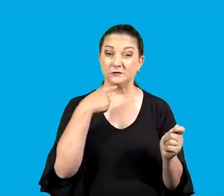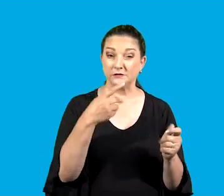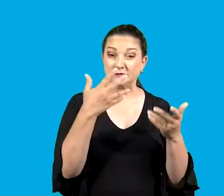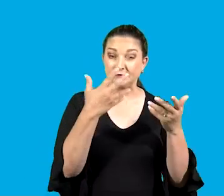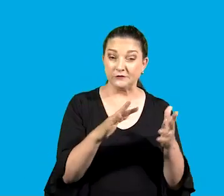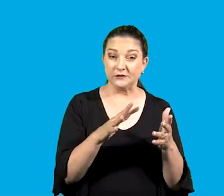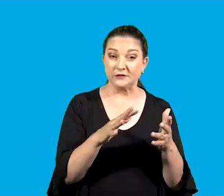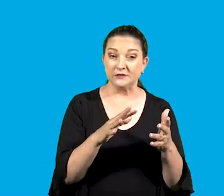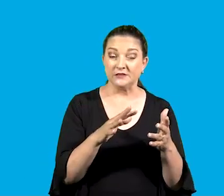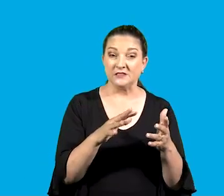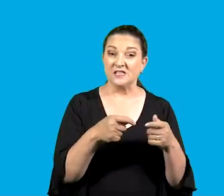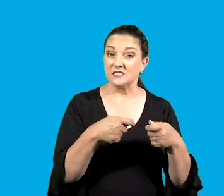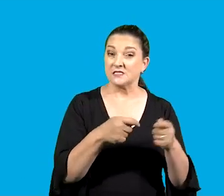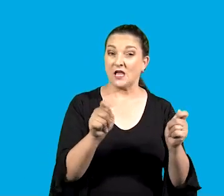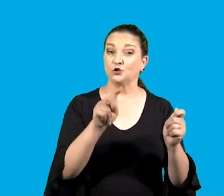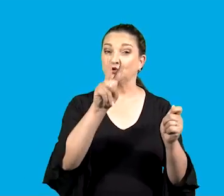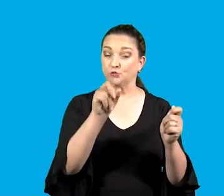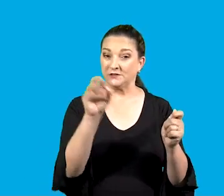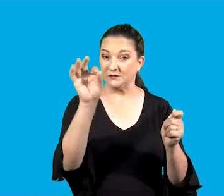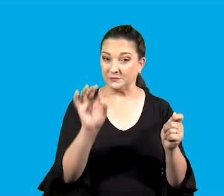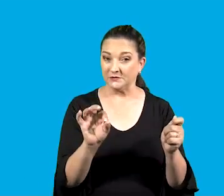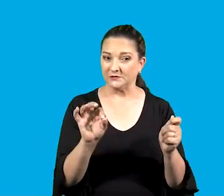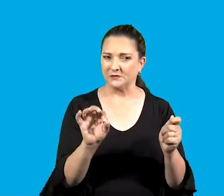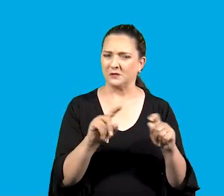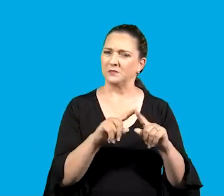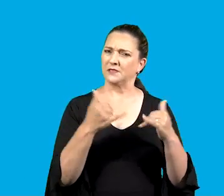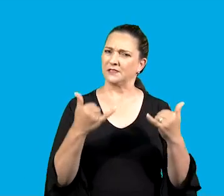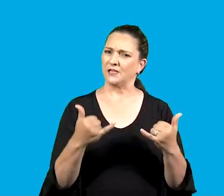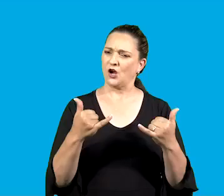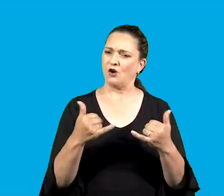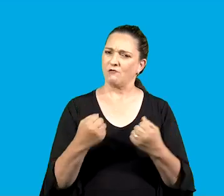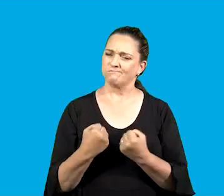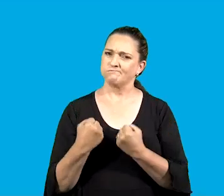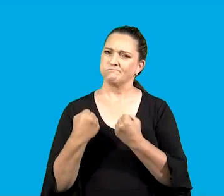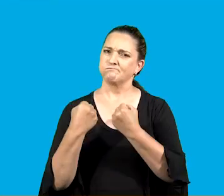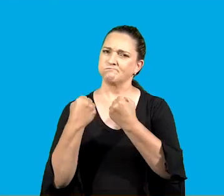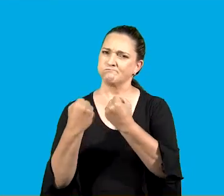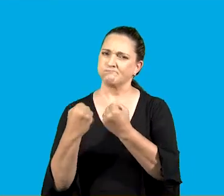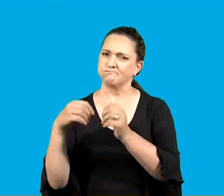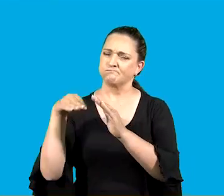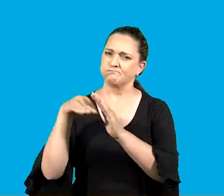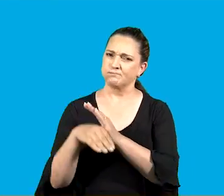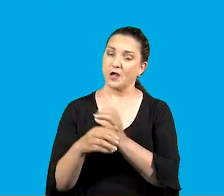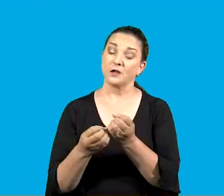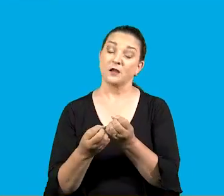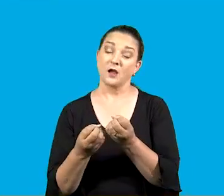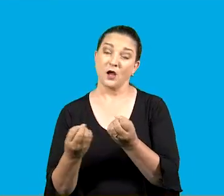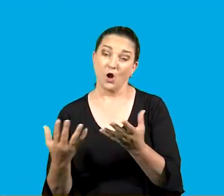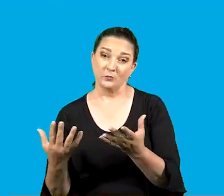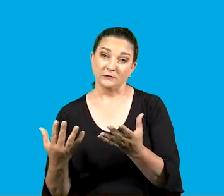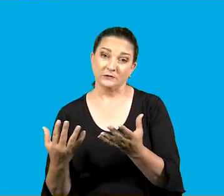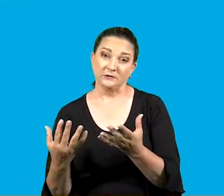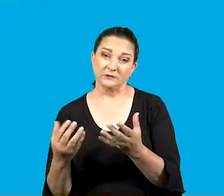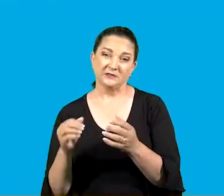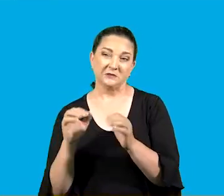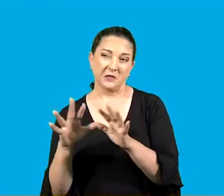already. So you can see that your delivery has declined by only 10%, yet your sales have declined